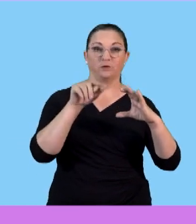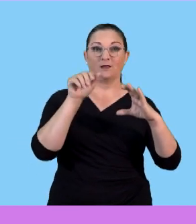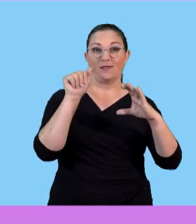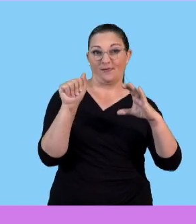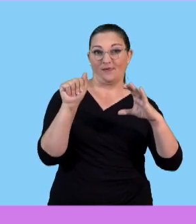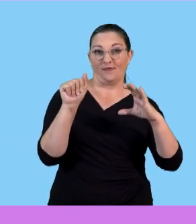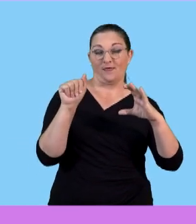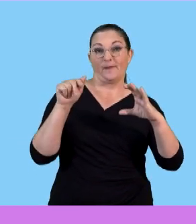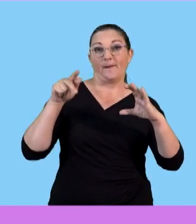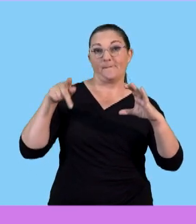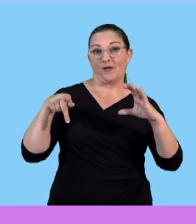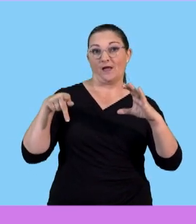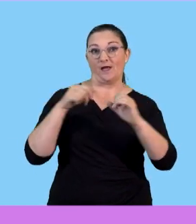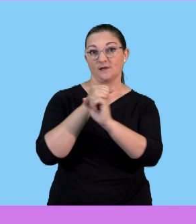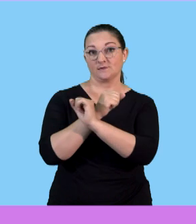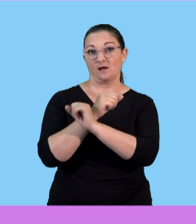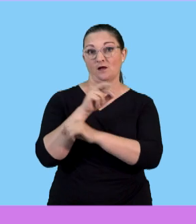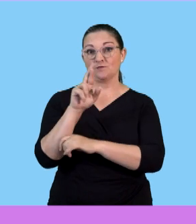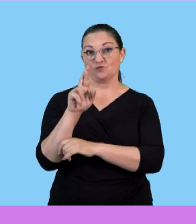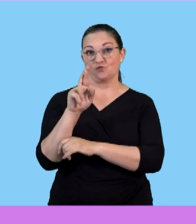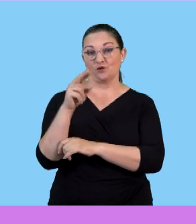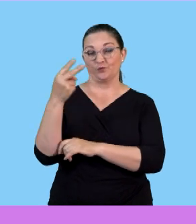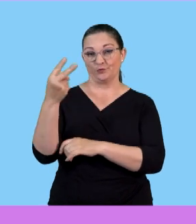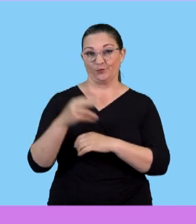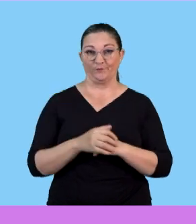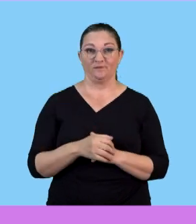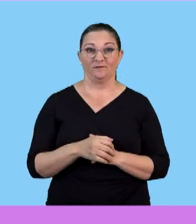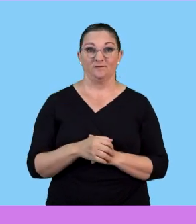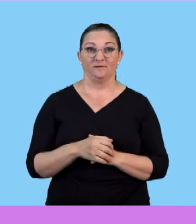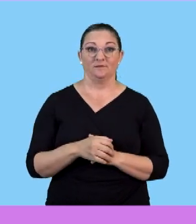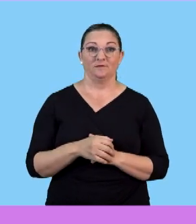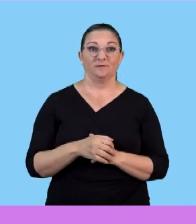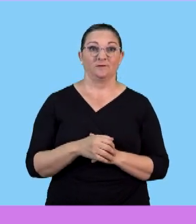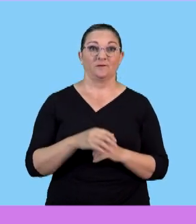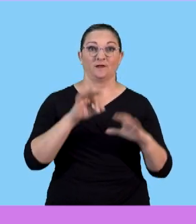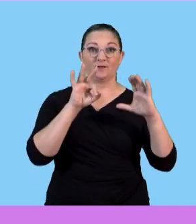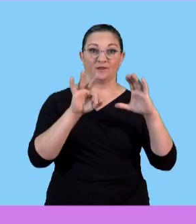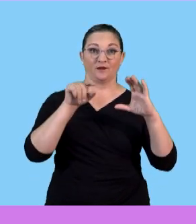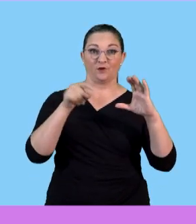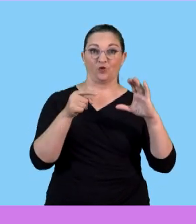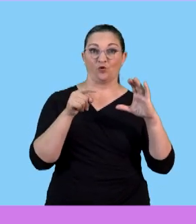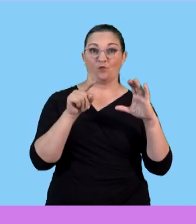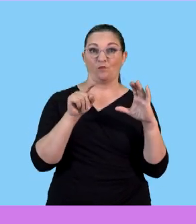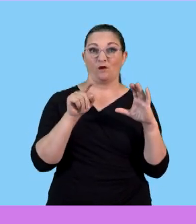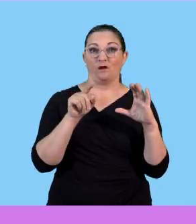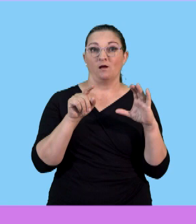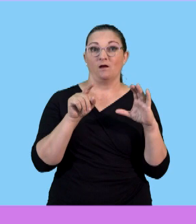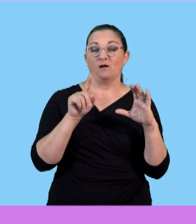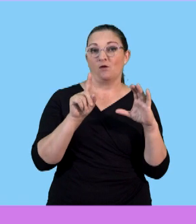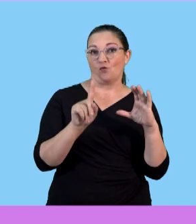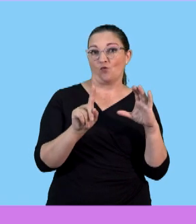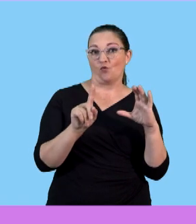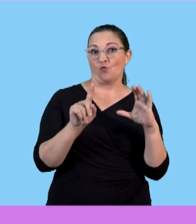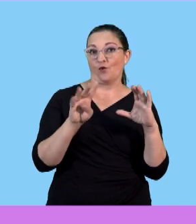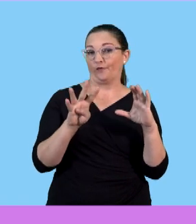pi times the radius squared. Pi is always 3,142, so it's going to be